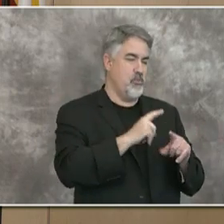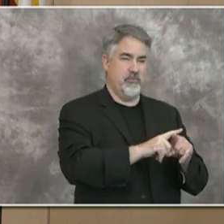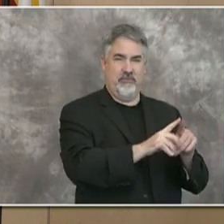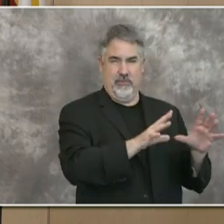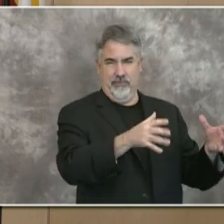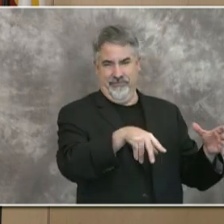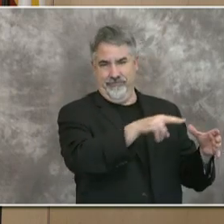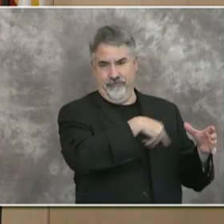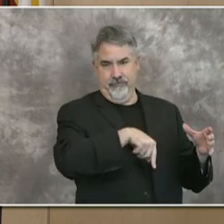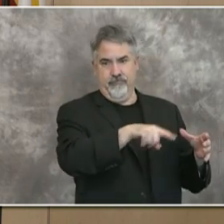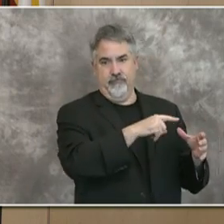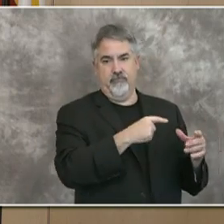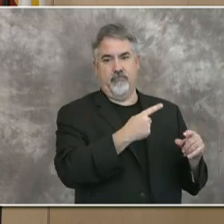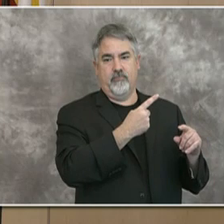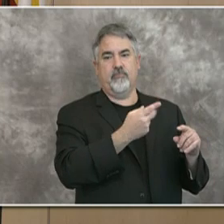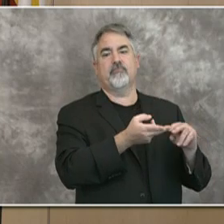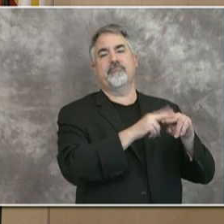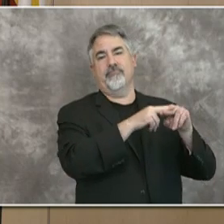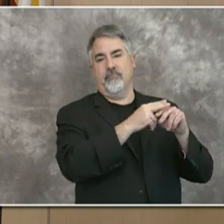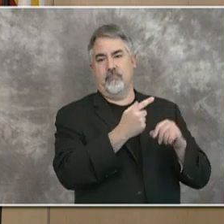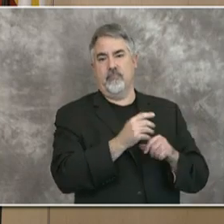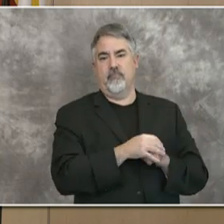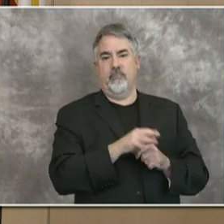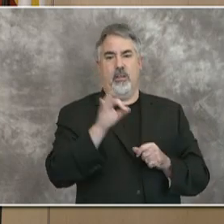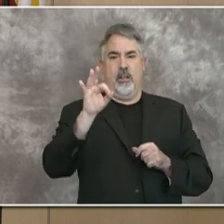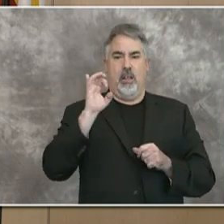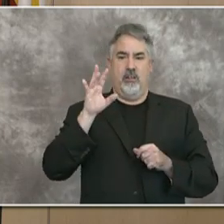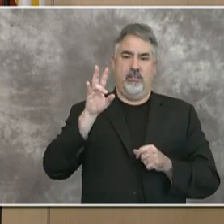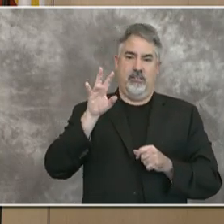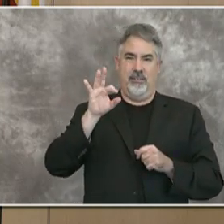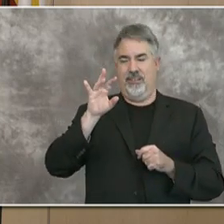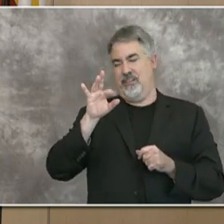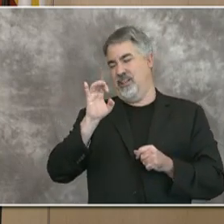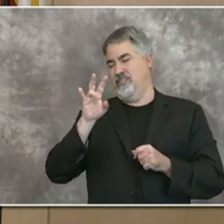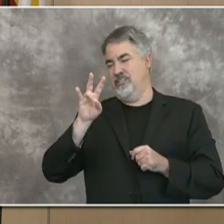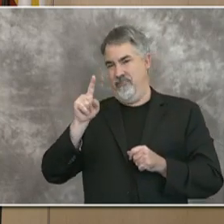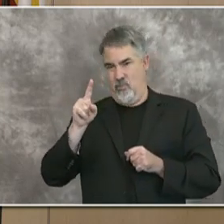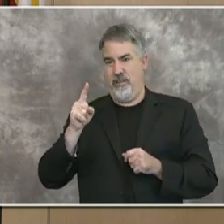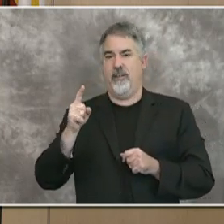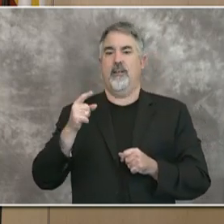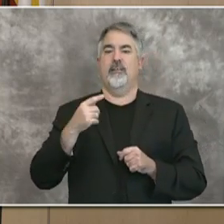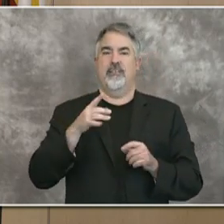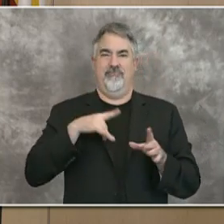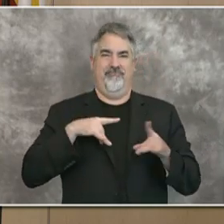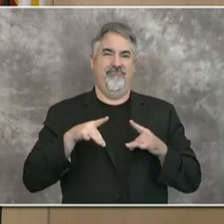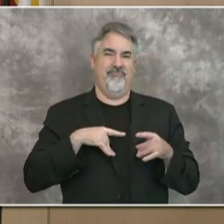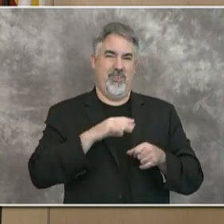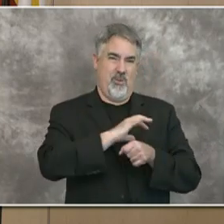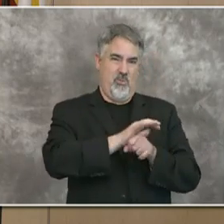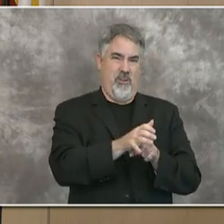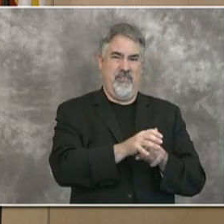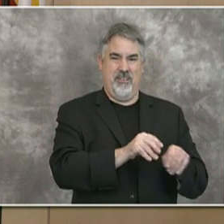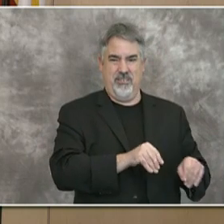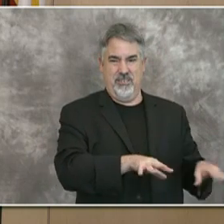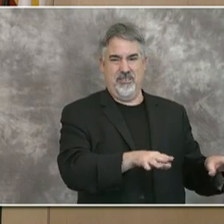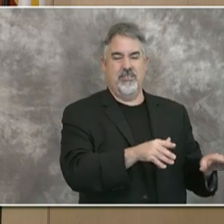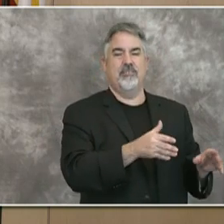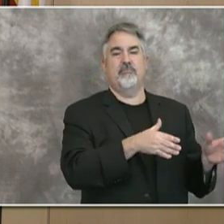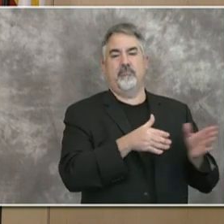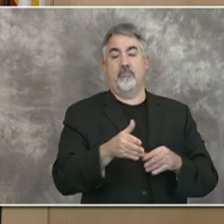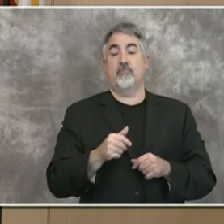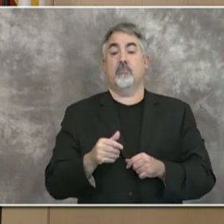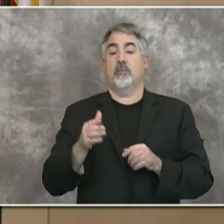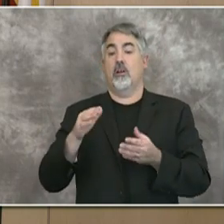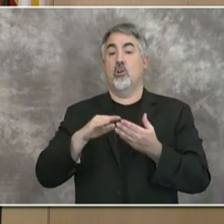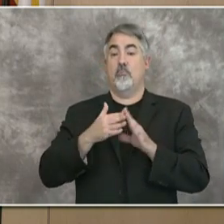includes 971 cases and 82 deaths, and 20 active outbreaks in community setting